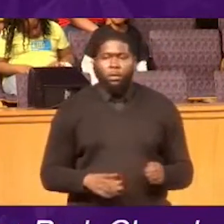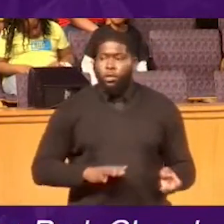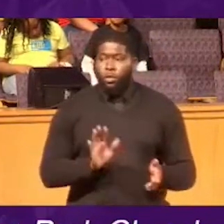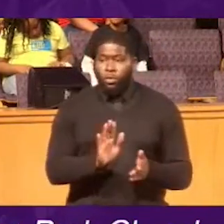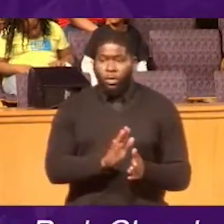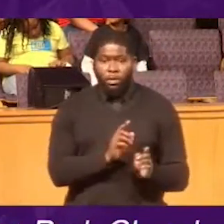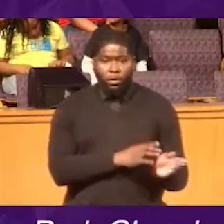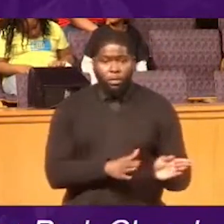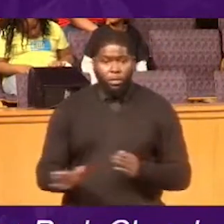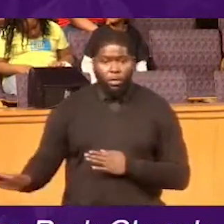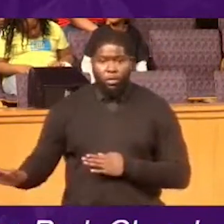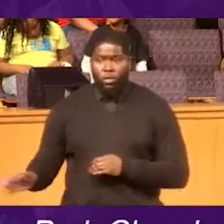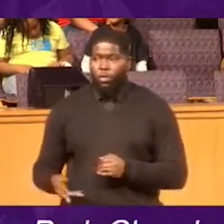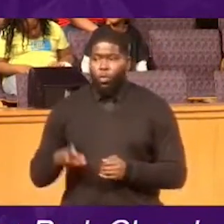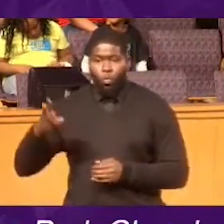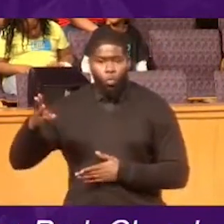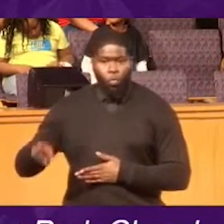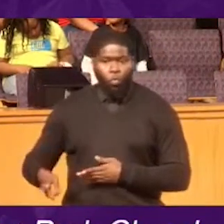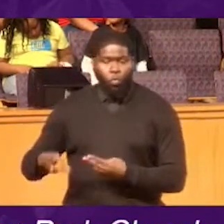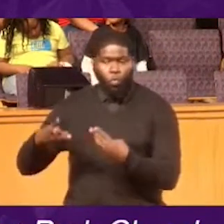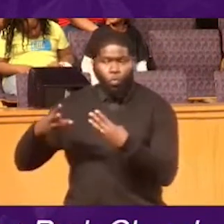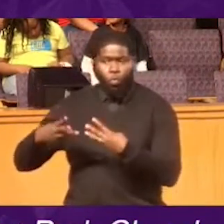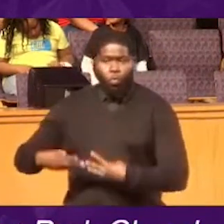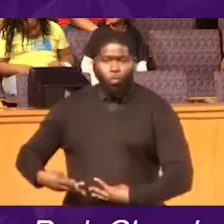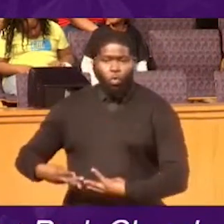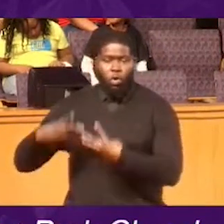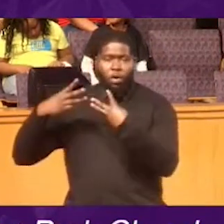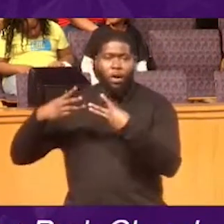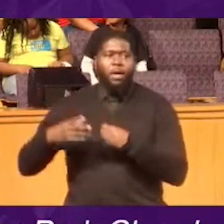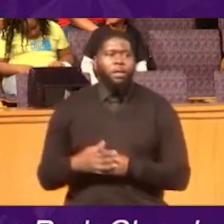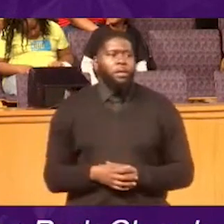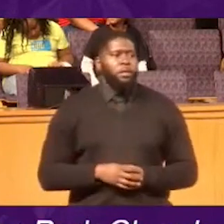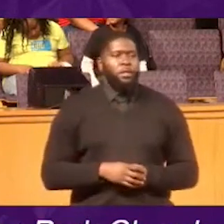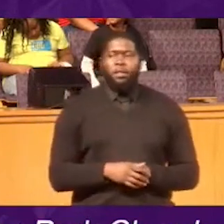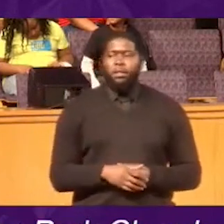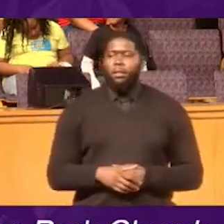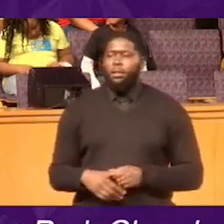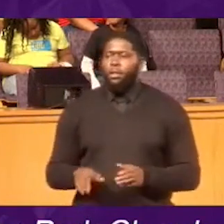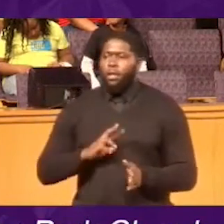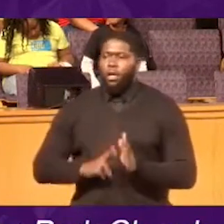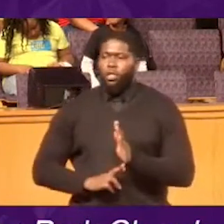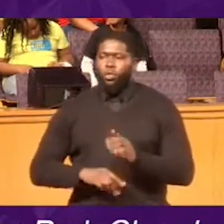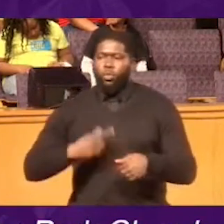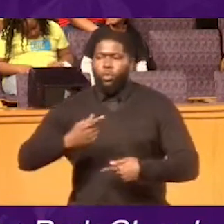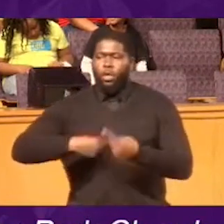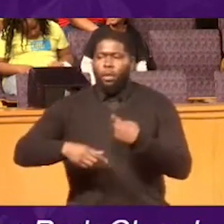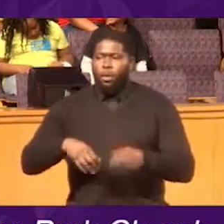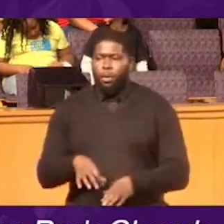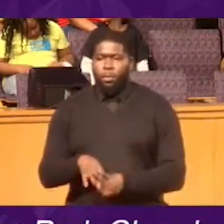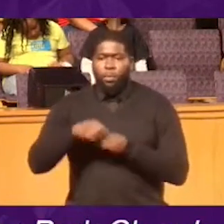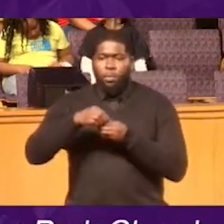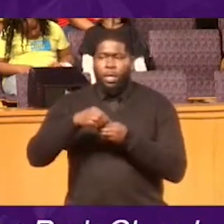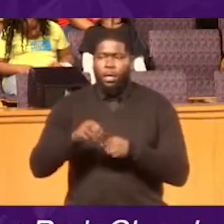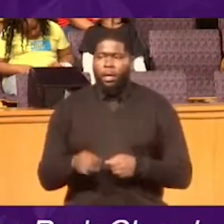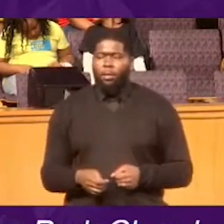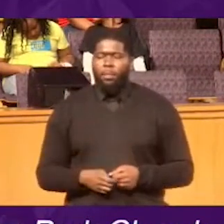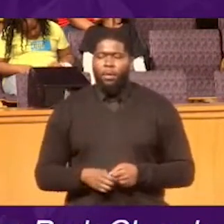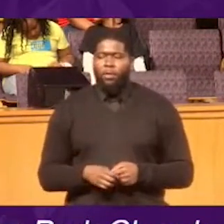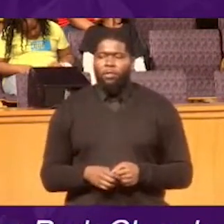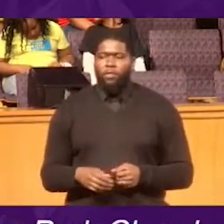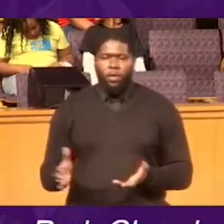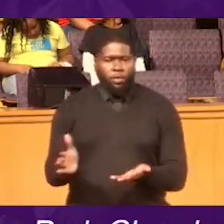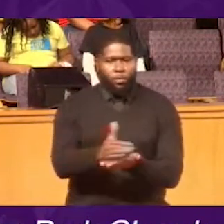wall. Pass it down to the side by the wall. The ushers will come through and they will pick up your offering from there.